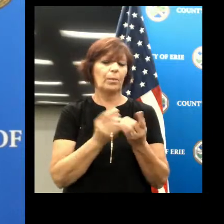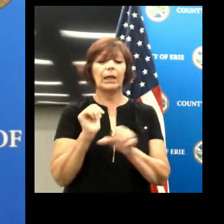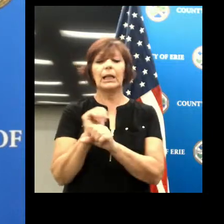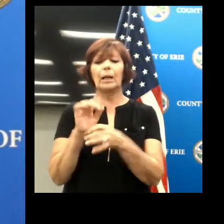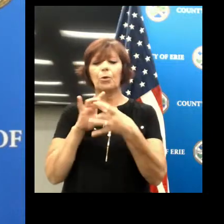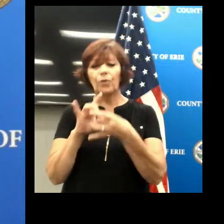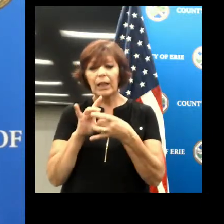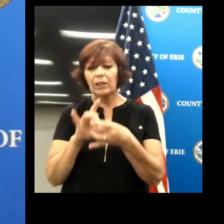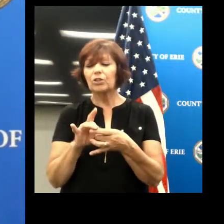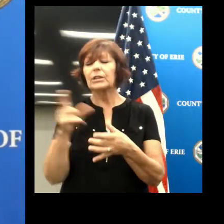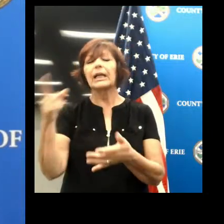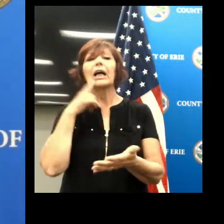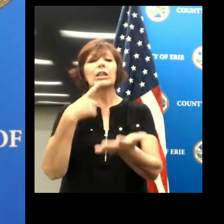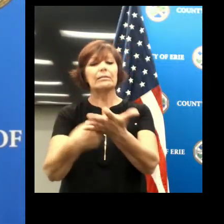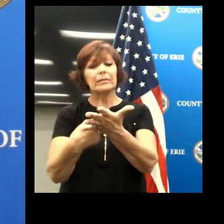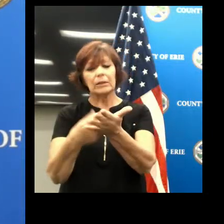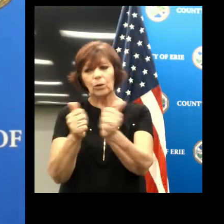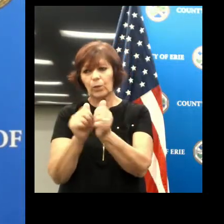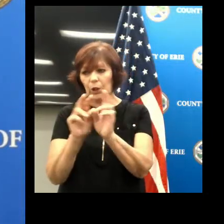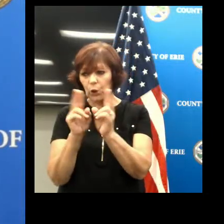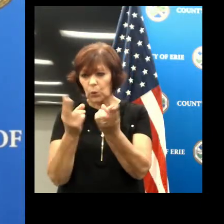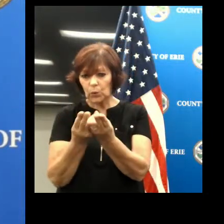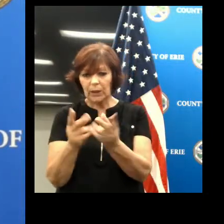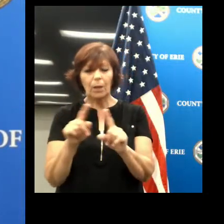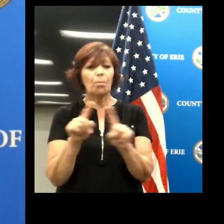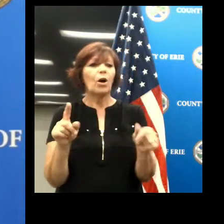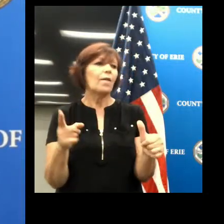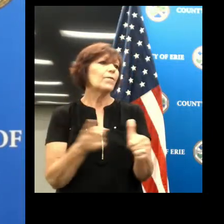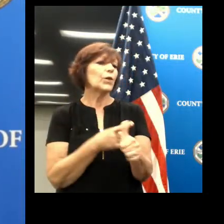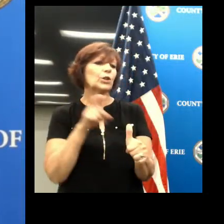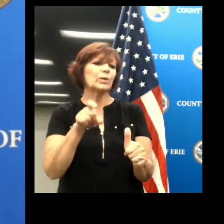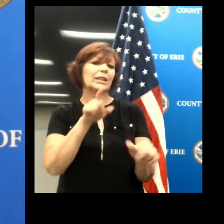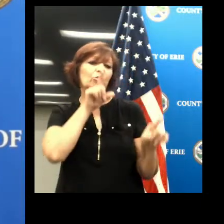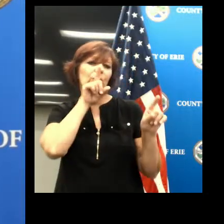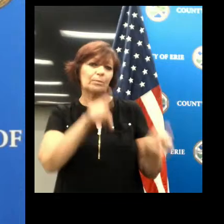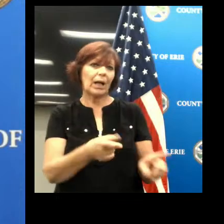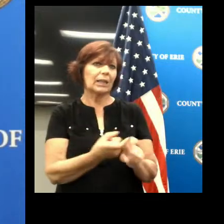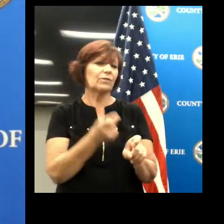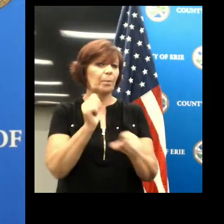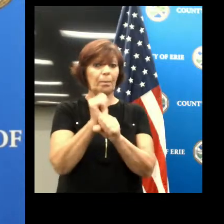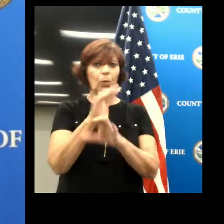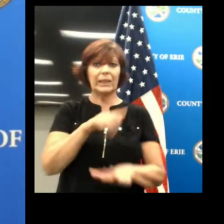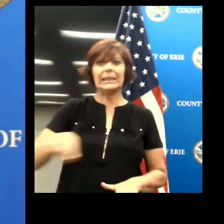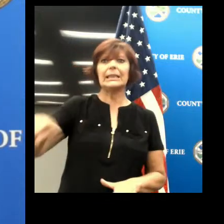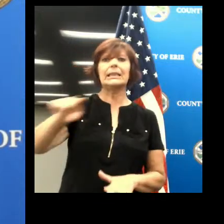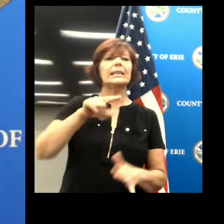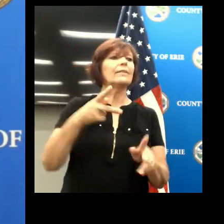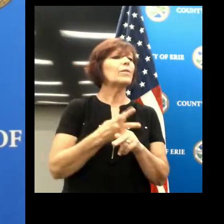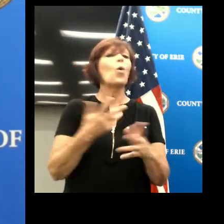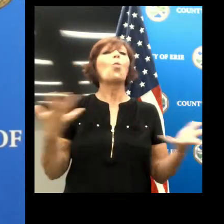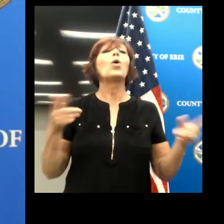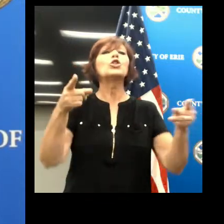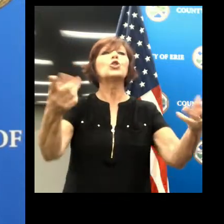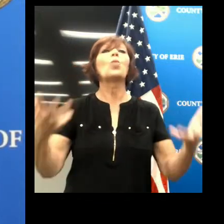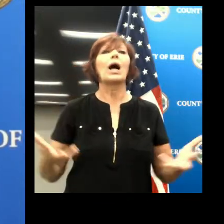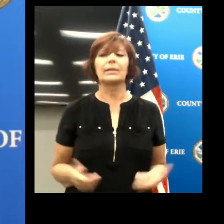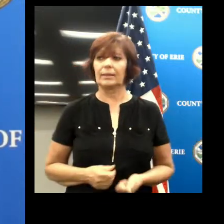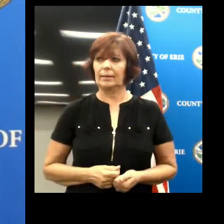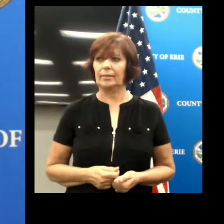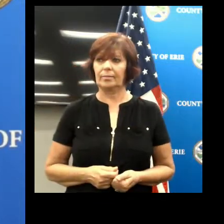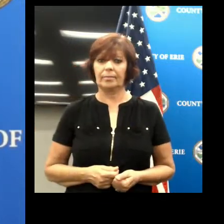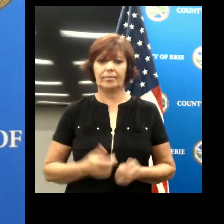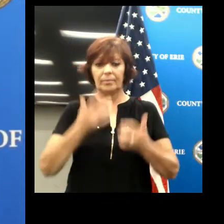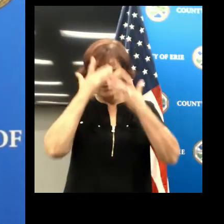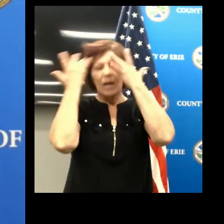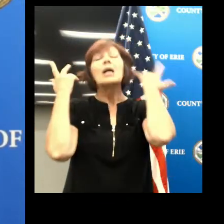Department. They're having discussions with the unions. But first we need to get a response back from our employees to figure out what are they looking for. And